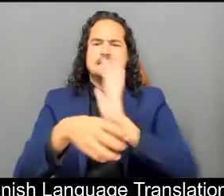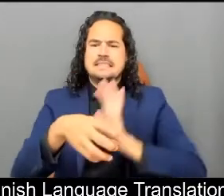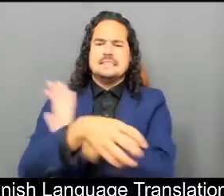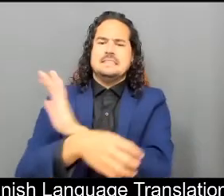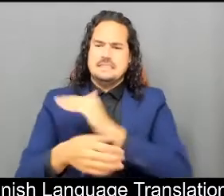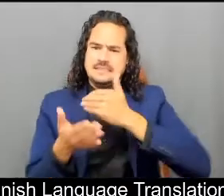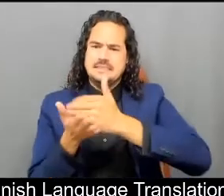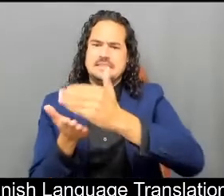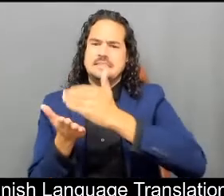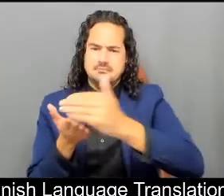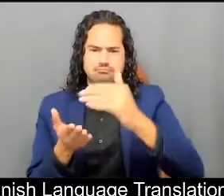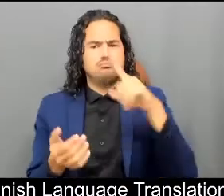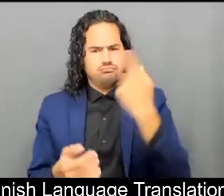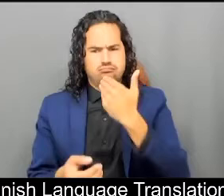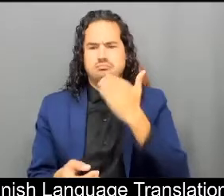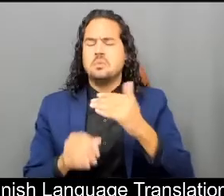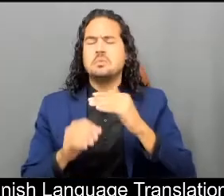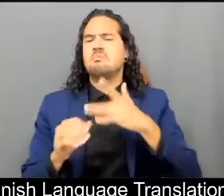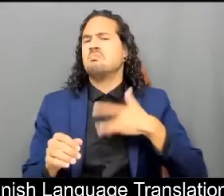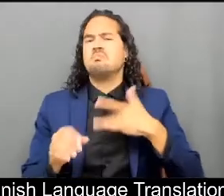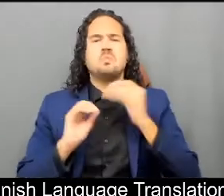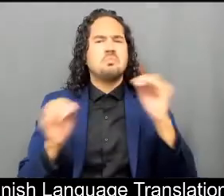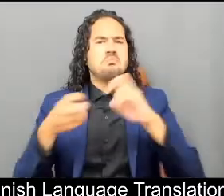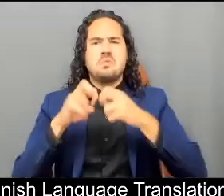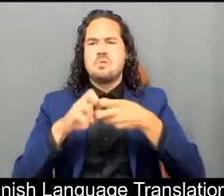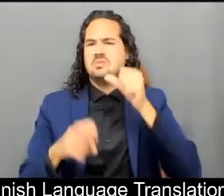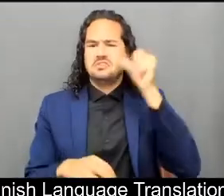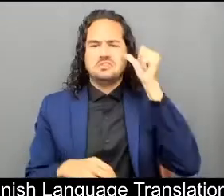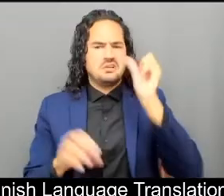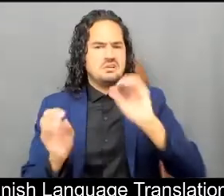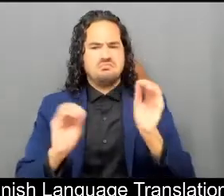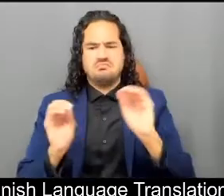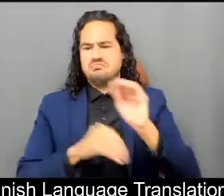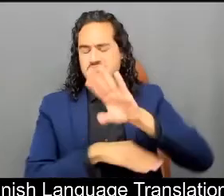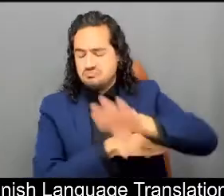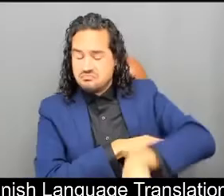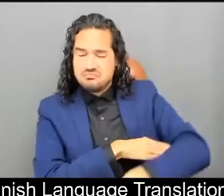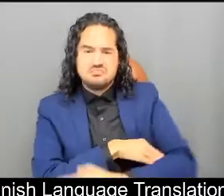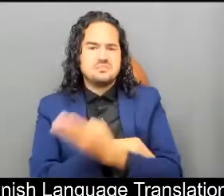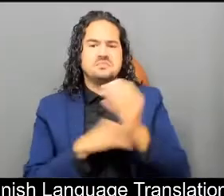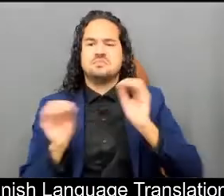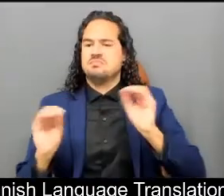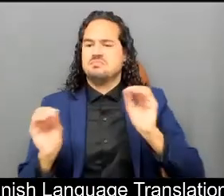overall. Coming down Bear Valley Trail, things are looking really good